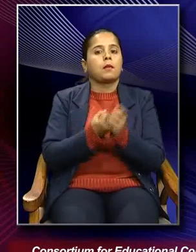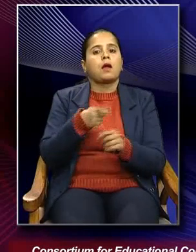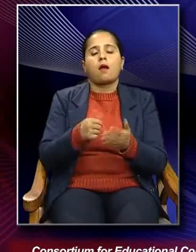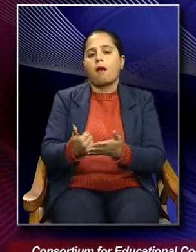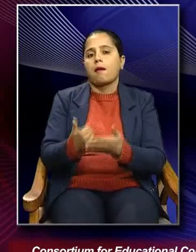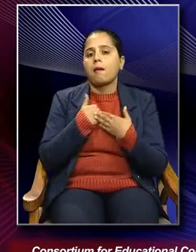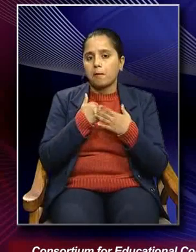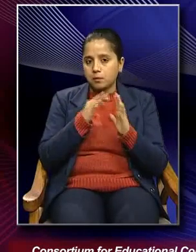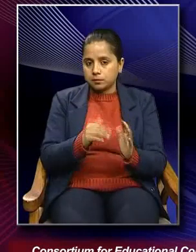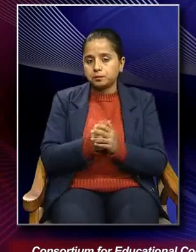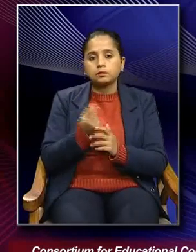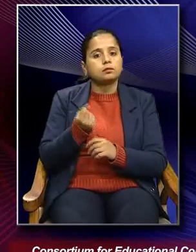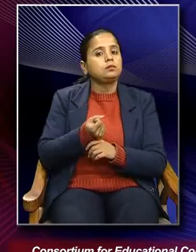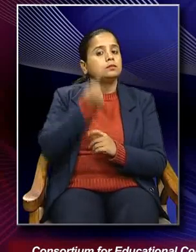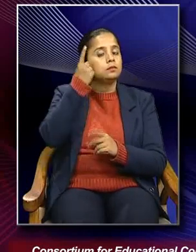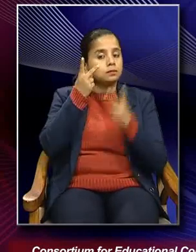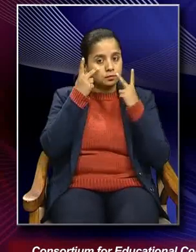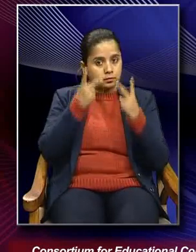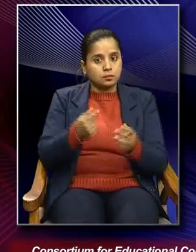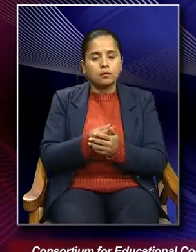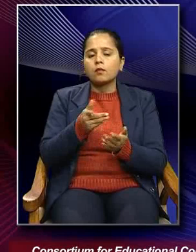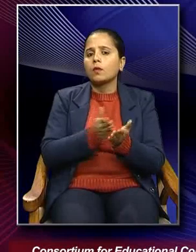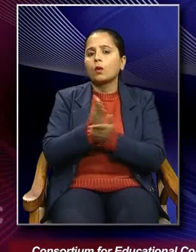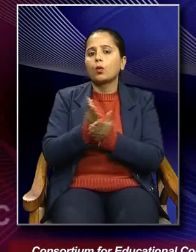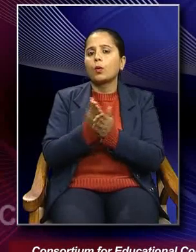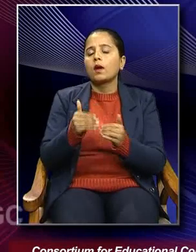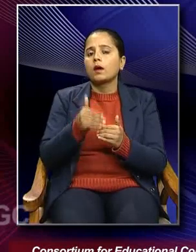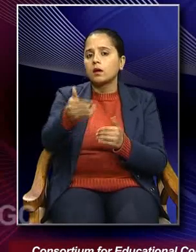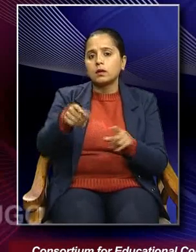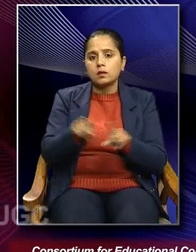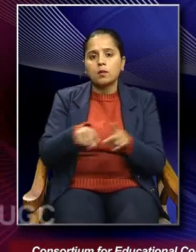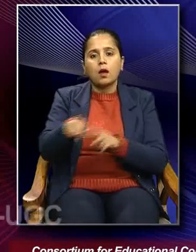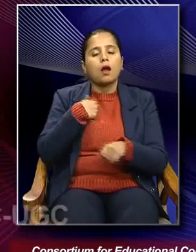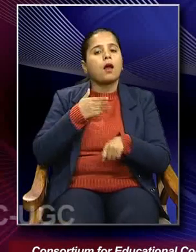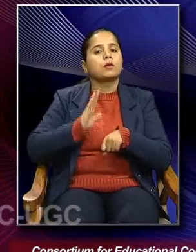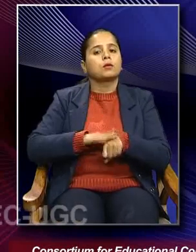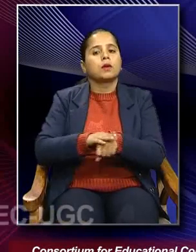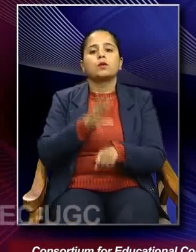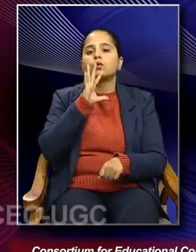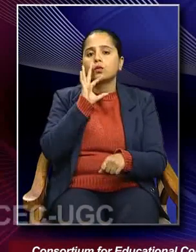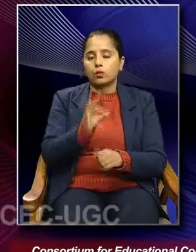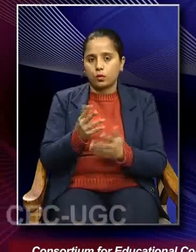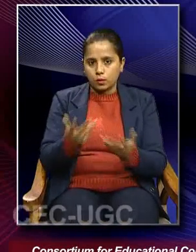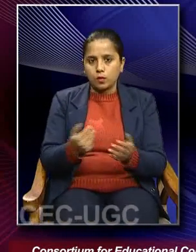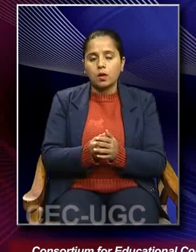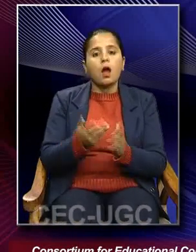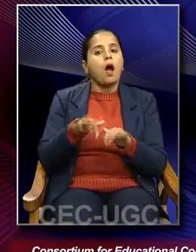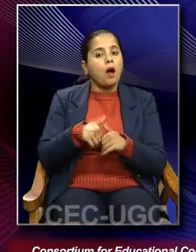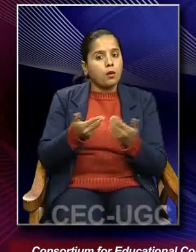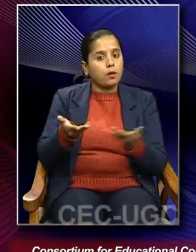helped us to understand the way in which we experience reality and